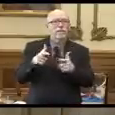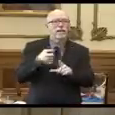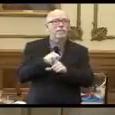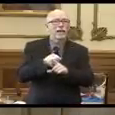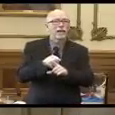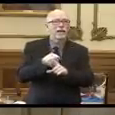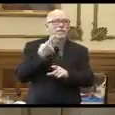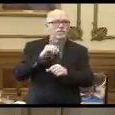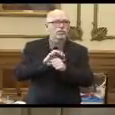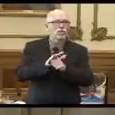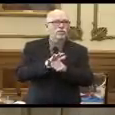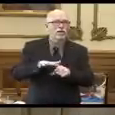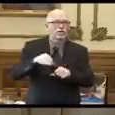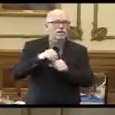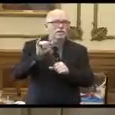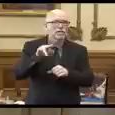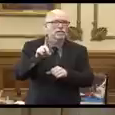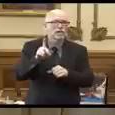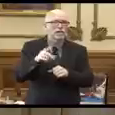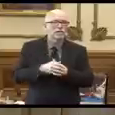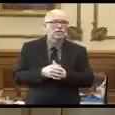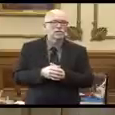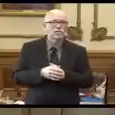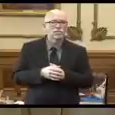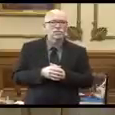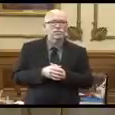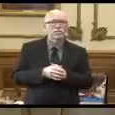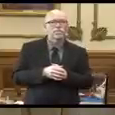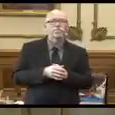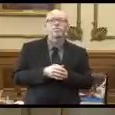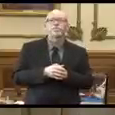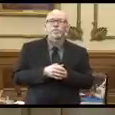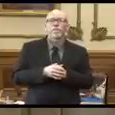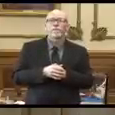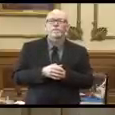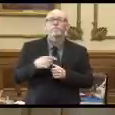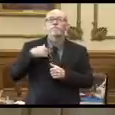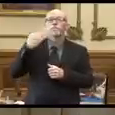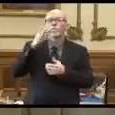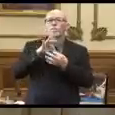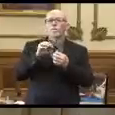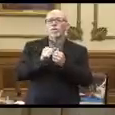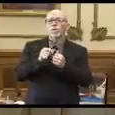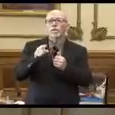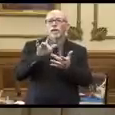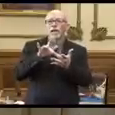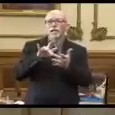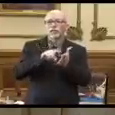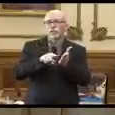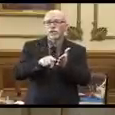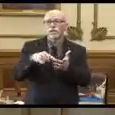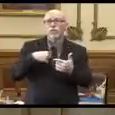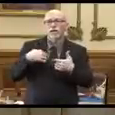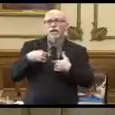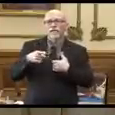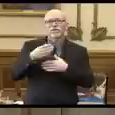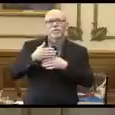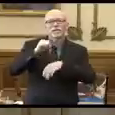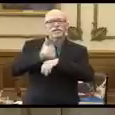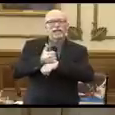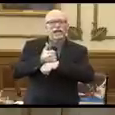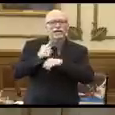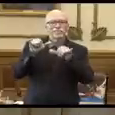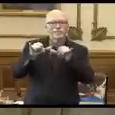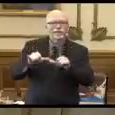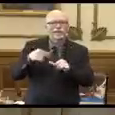of coronavirus on the state at any given time. I know that with regards to the contact tracing, we have some set metrics out, and